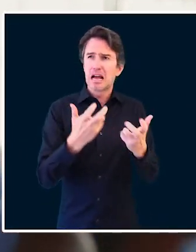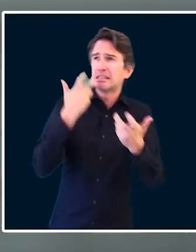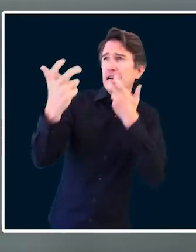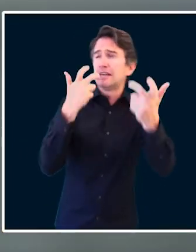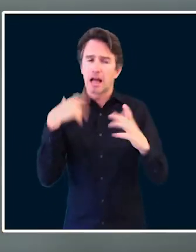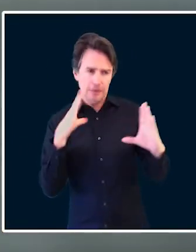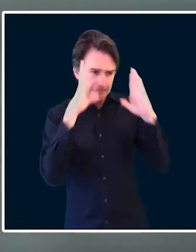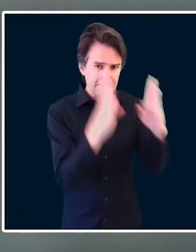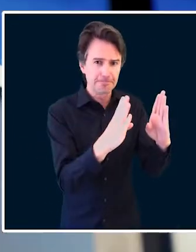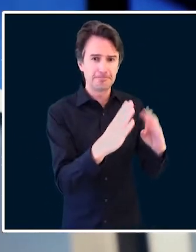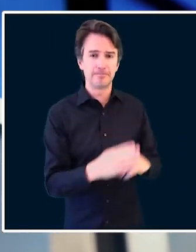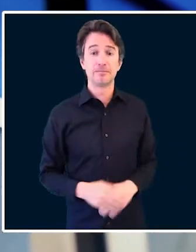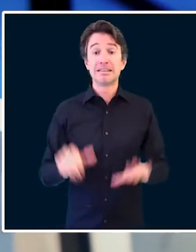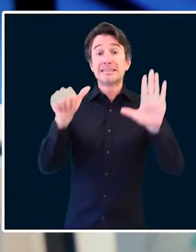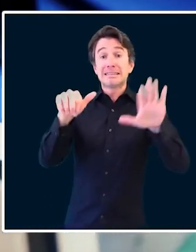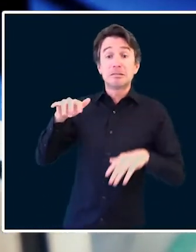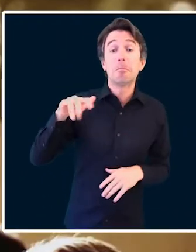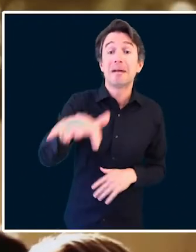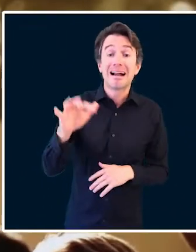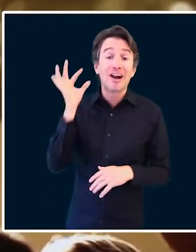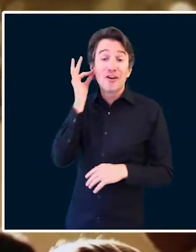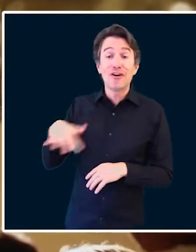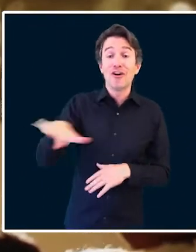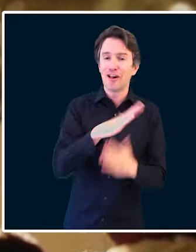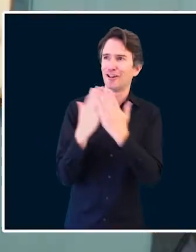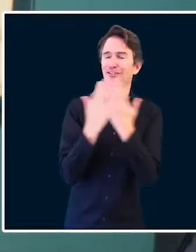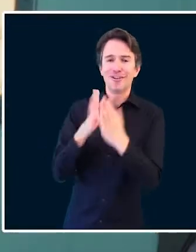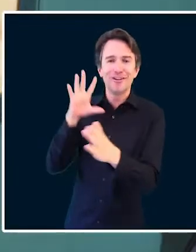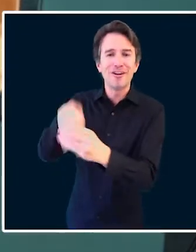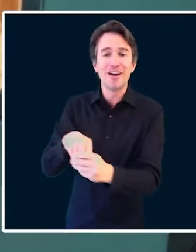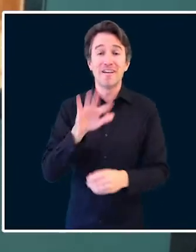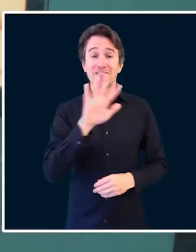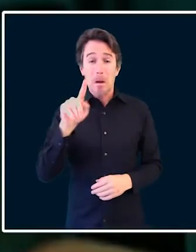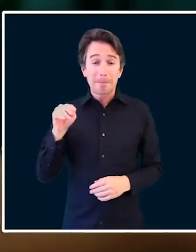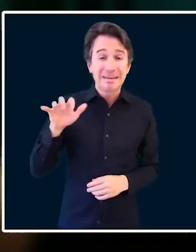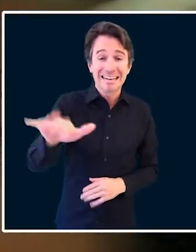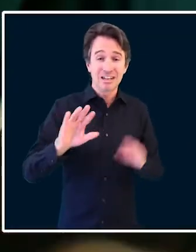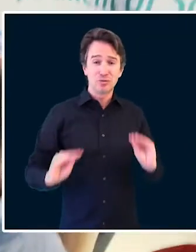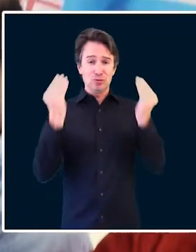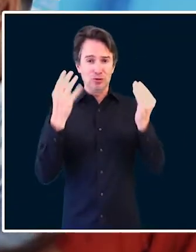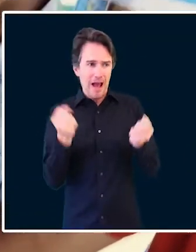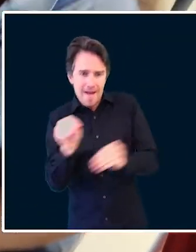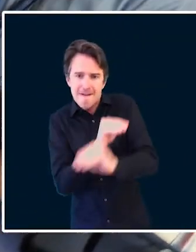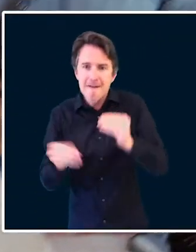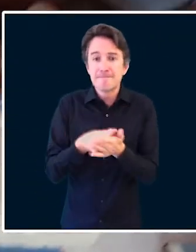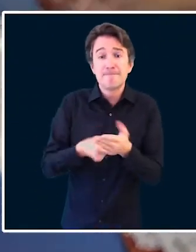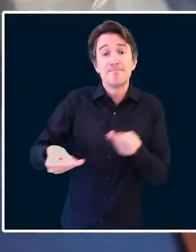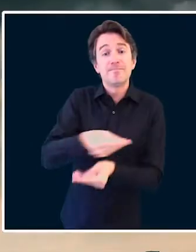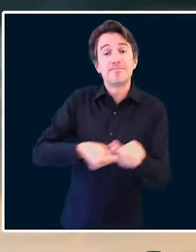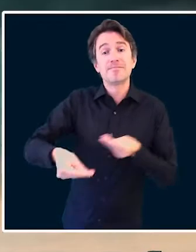heard. Nearly 6 million girls chose a future without bounds. And 51 million children got the means to new